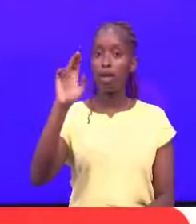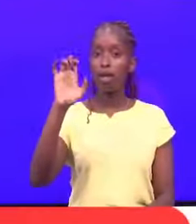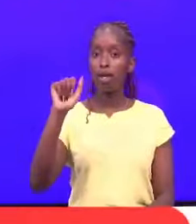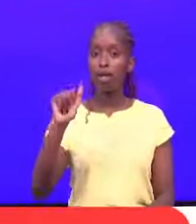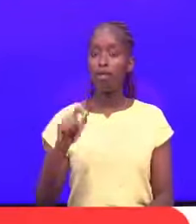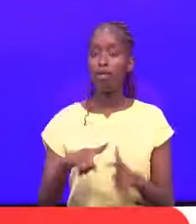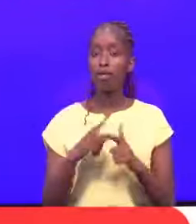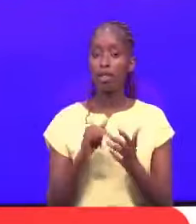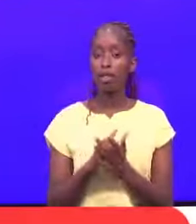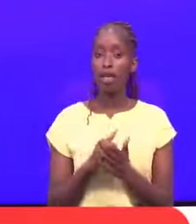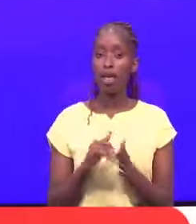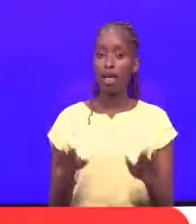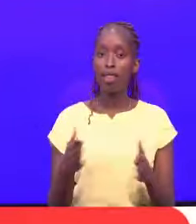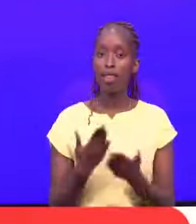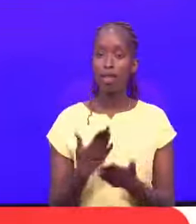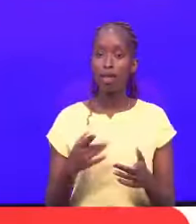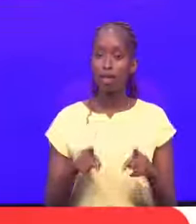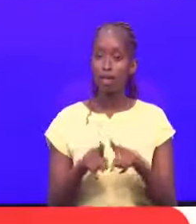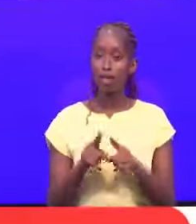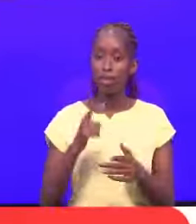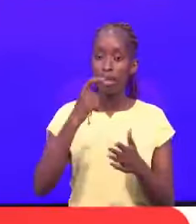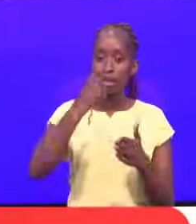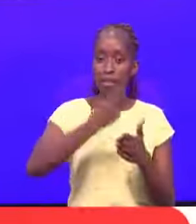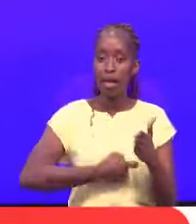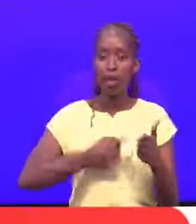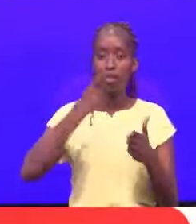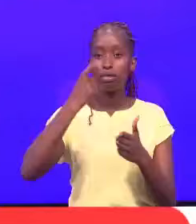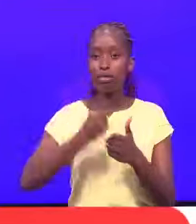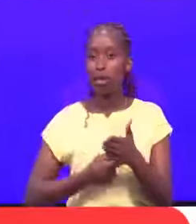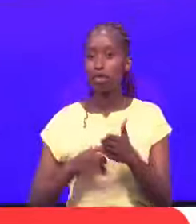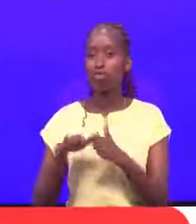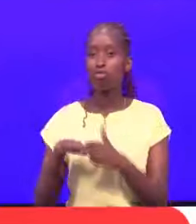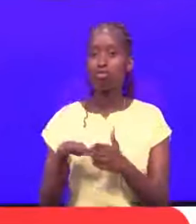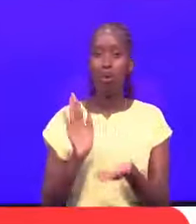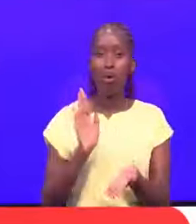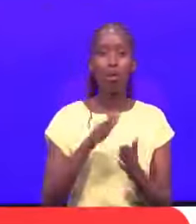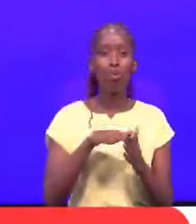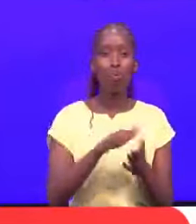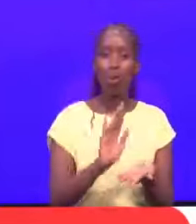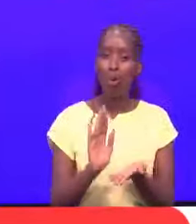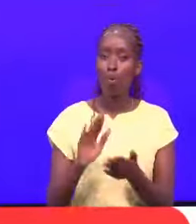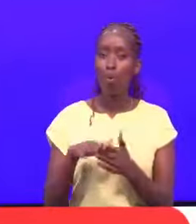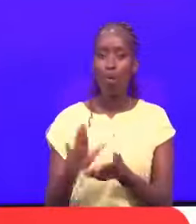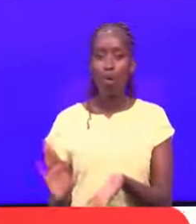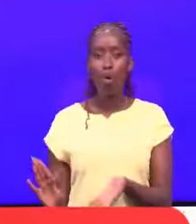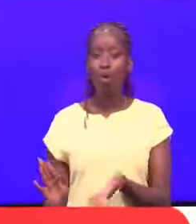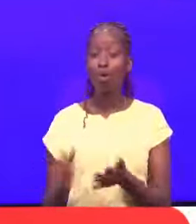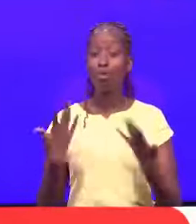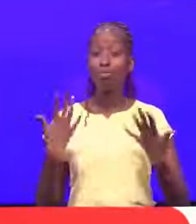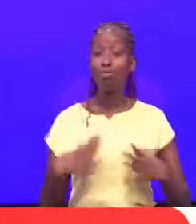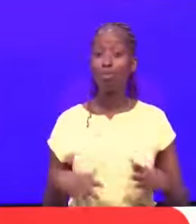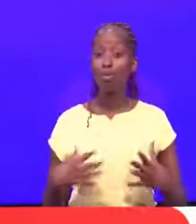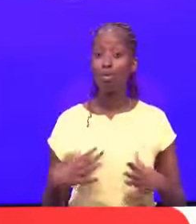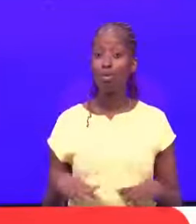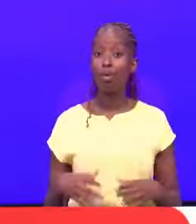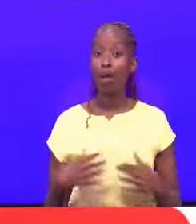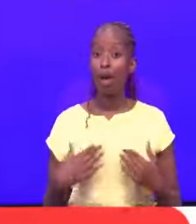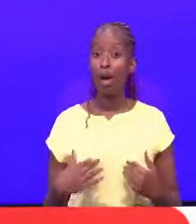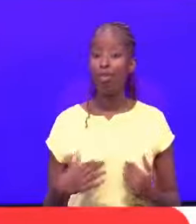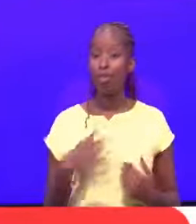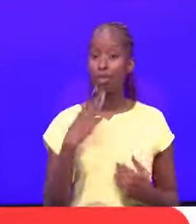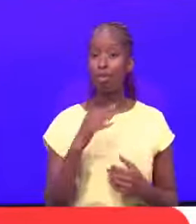is the same: taxation, over taxation. And people are talking about one name